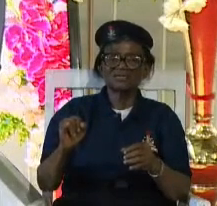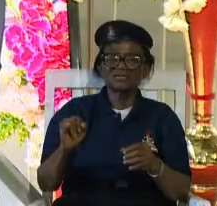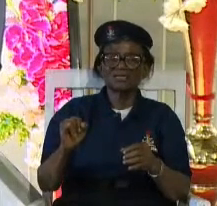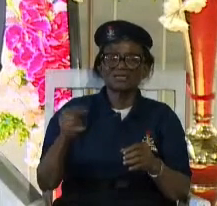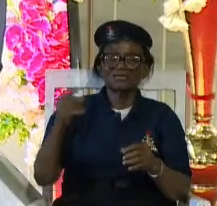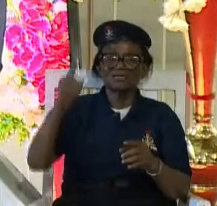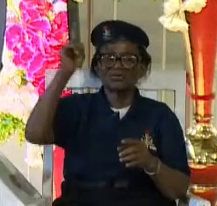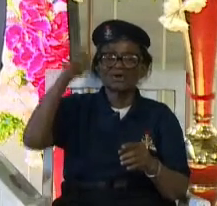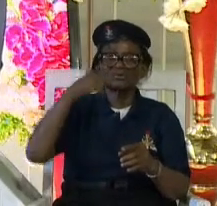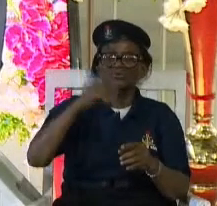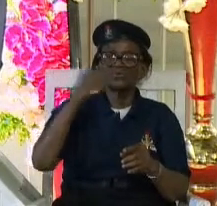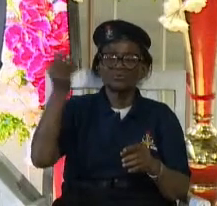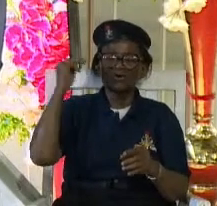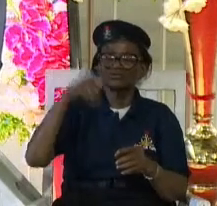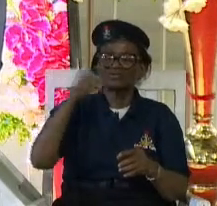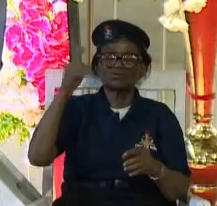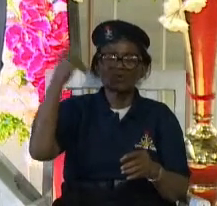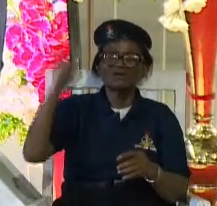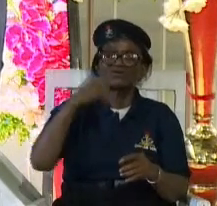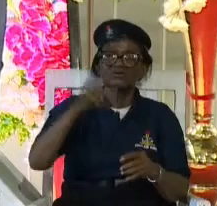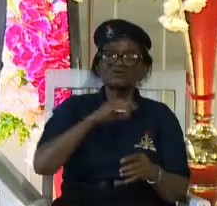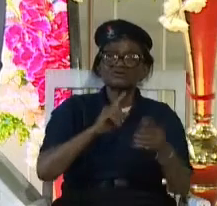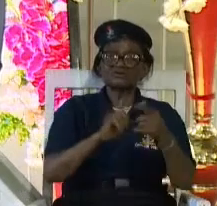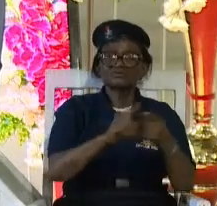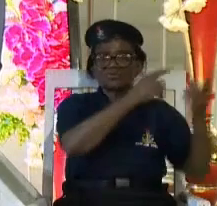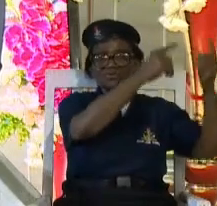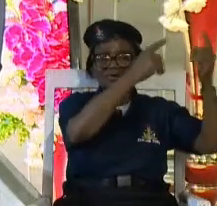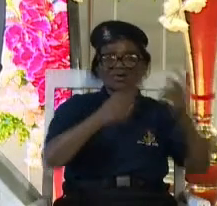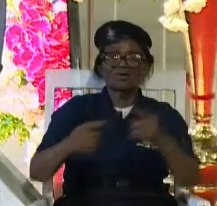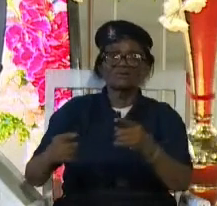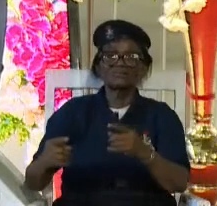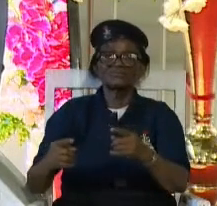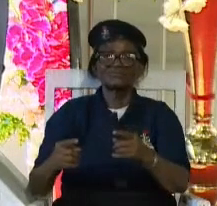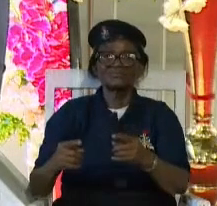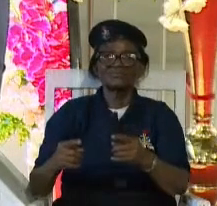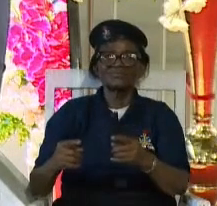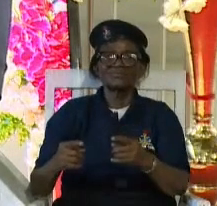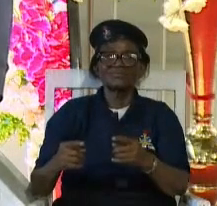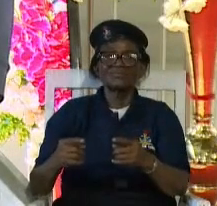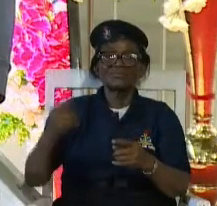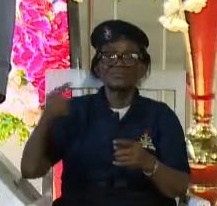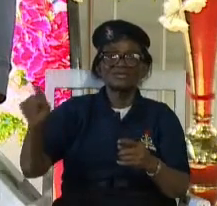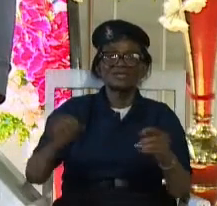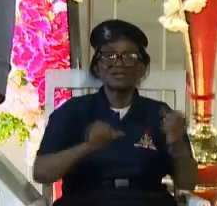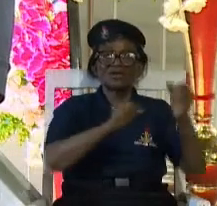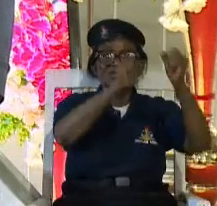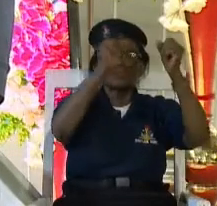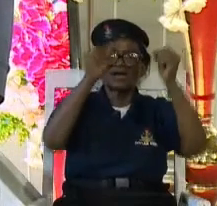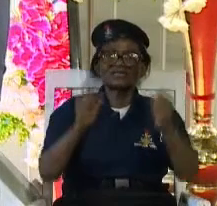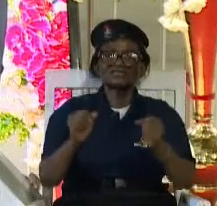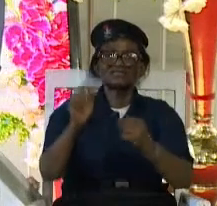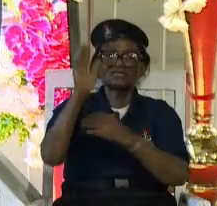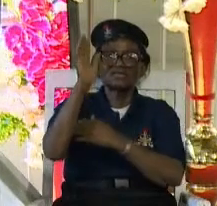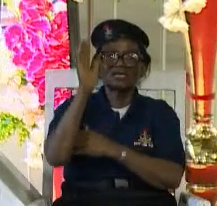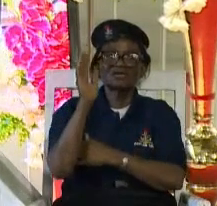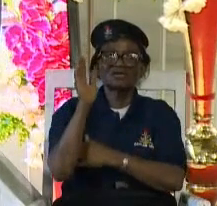The one who was, the one who is, the one who is to come. The Almighty God.